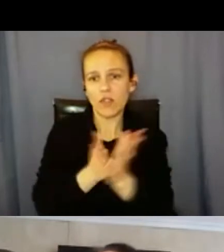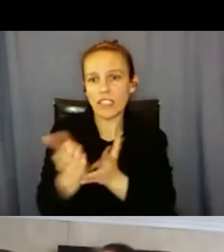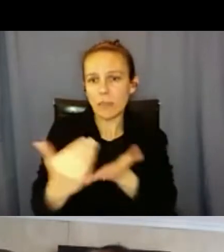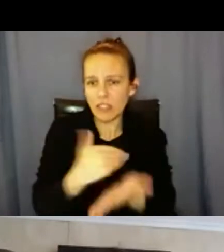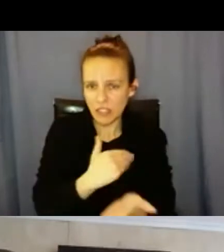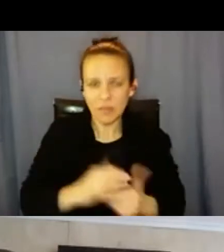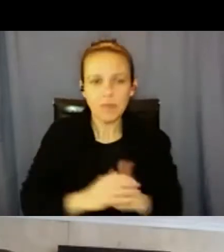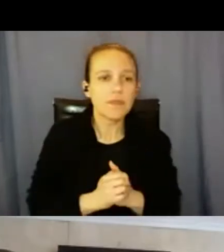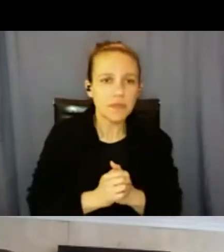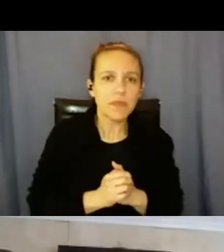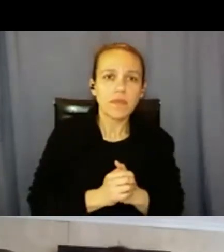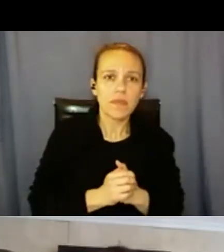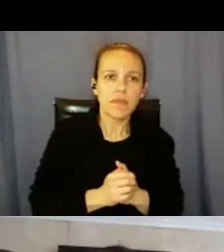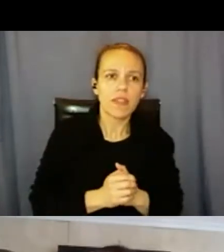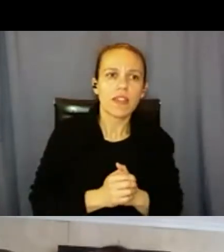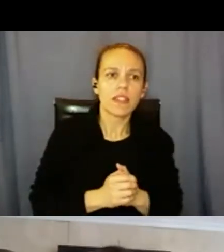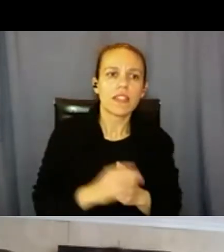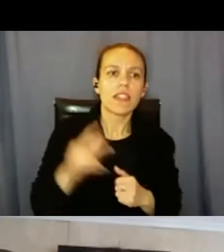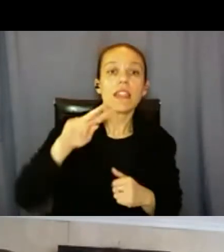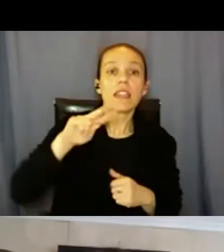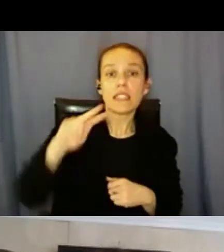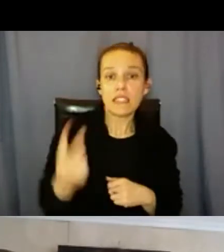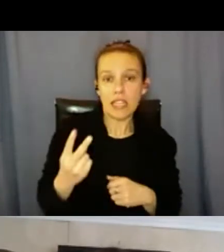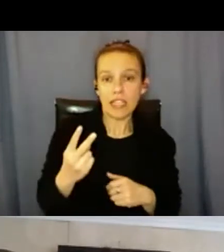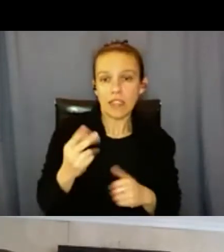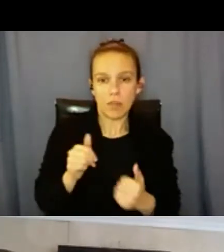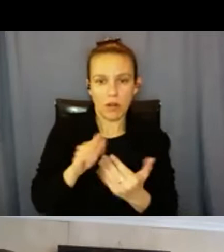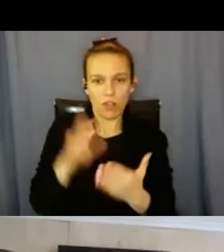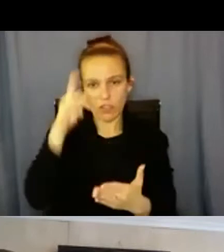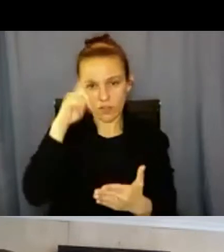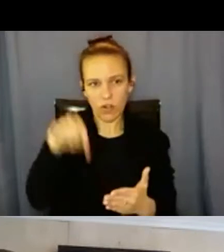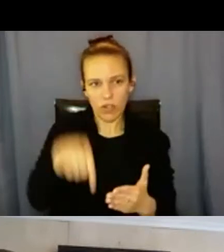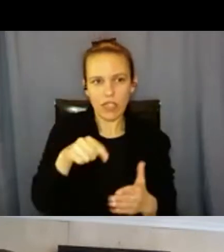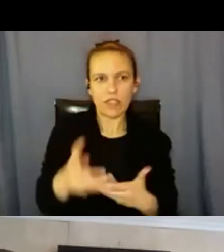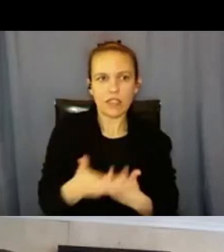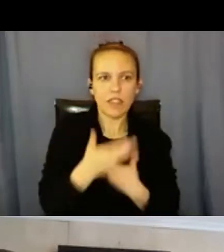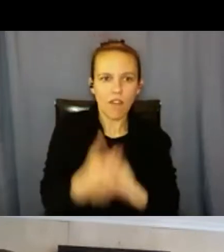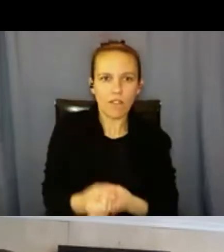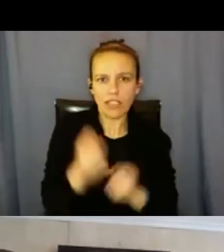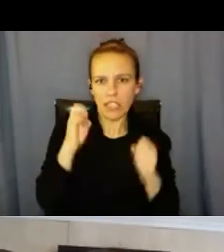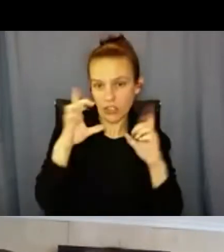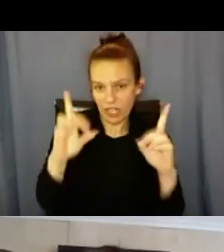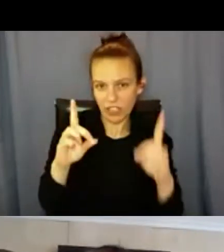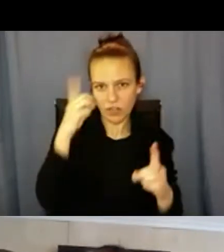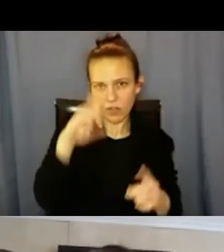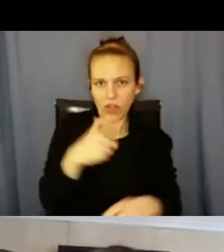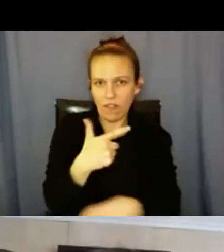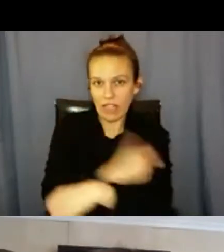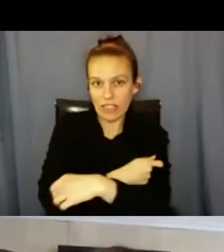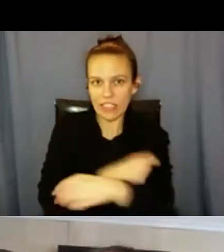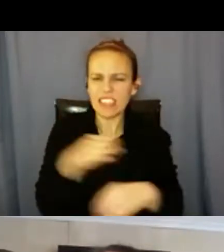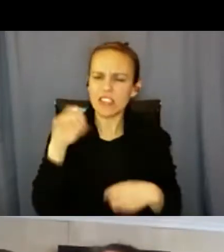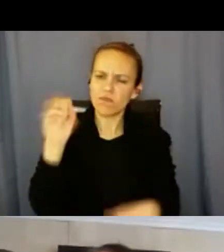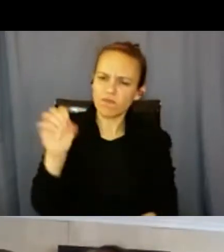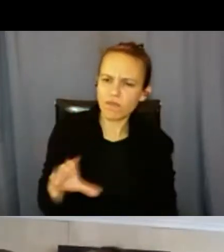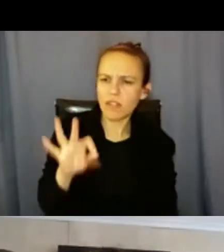And then the second prong to COVID-19 confidence education is to give some facts, which we've really already heard